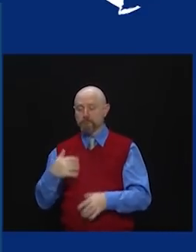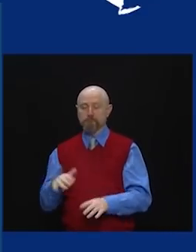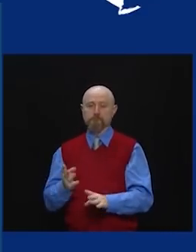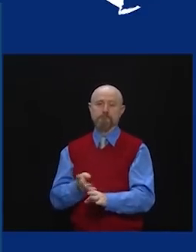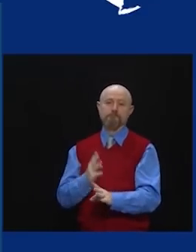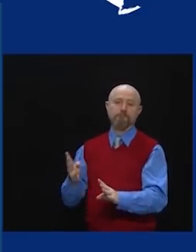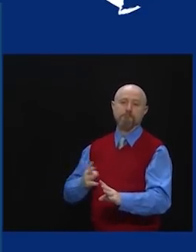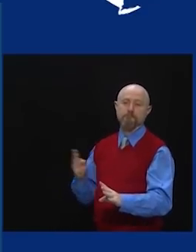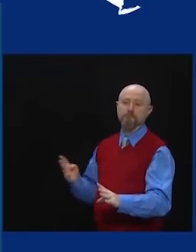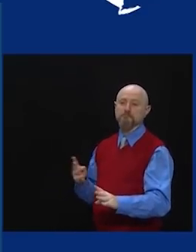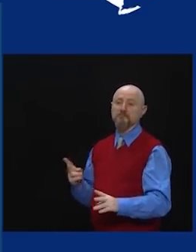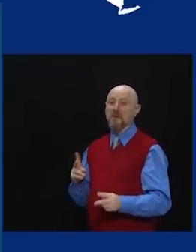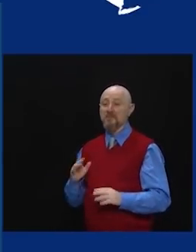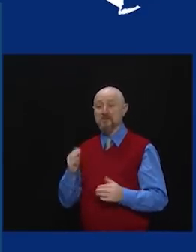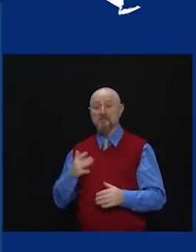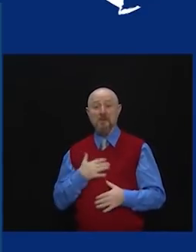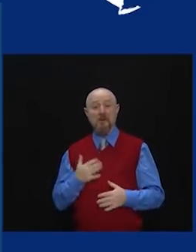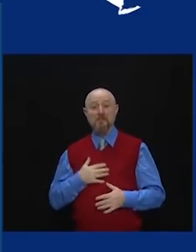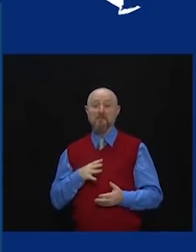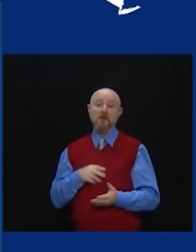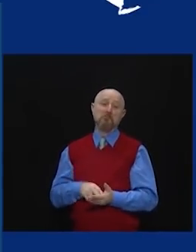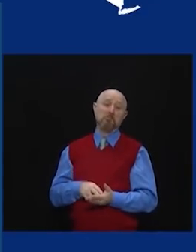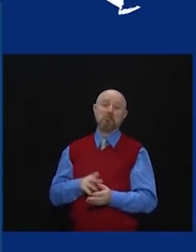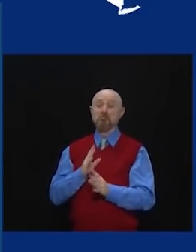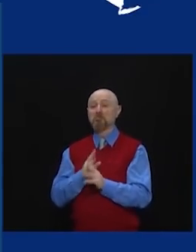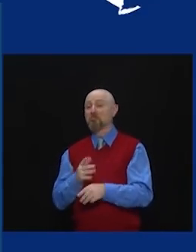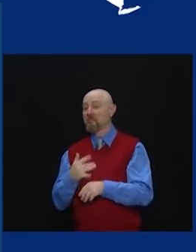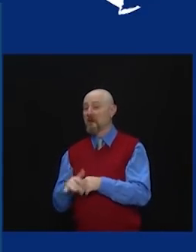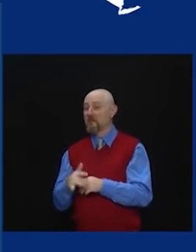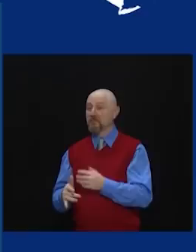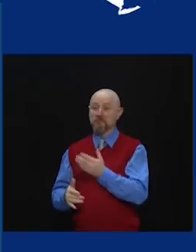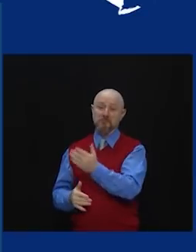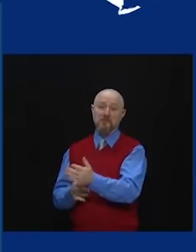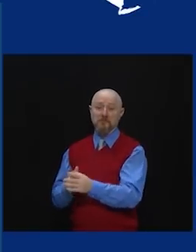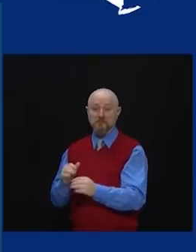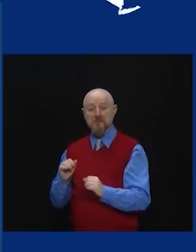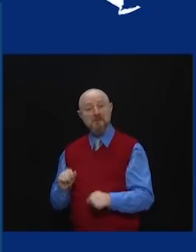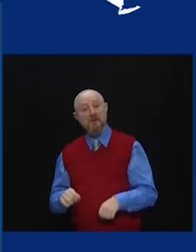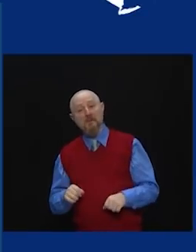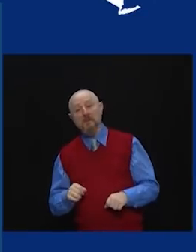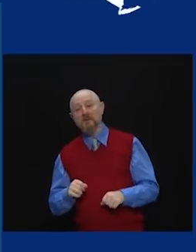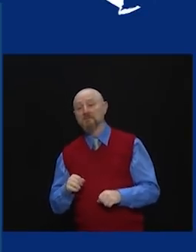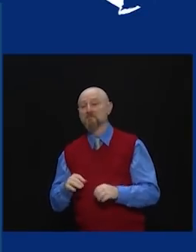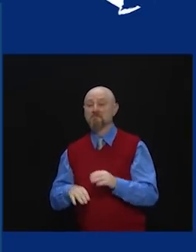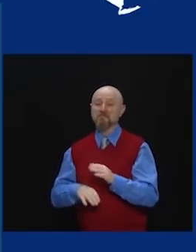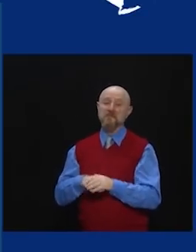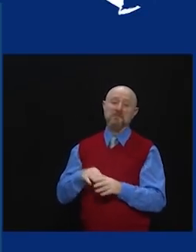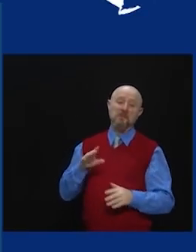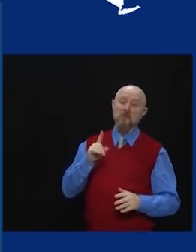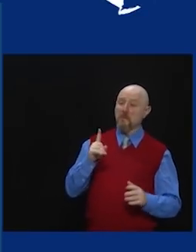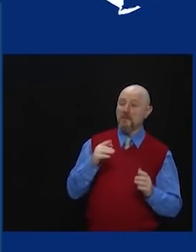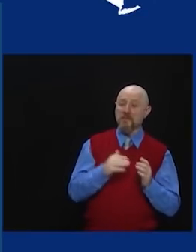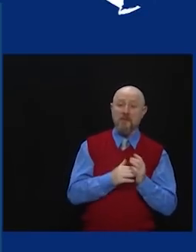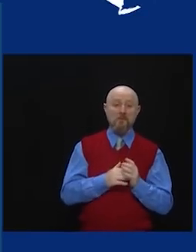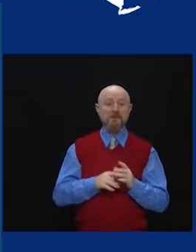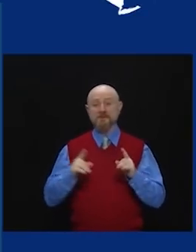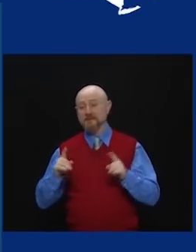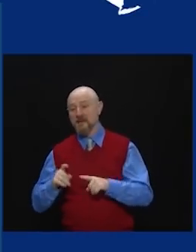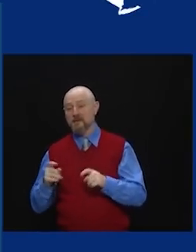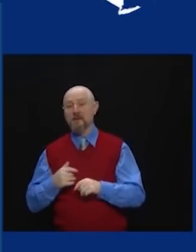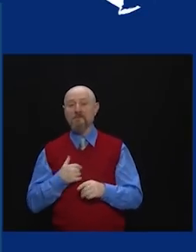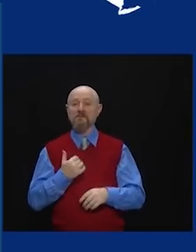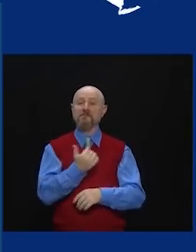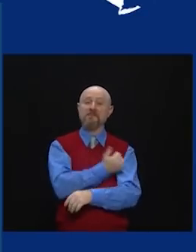available spaces. They were capable of handling 1,000 not just tests, but also vaccinations that day. We're